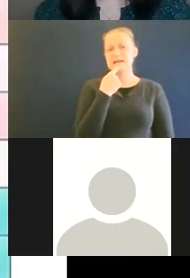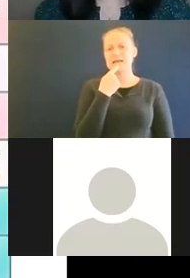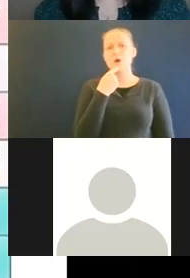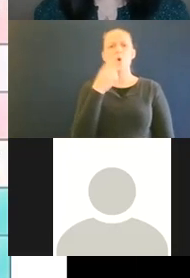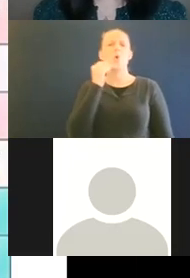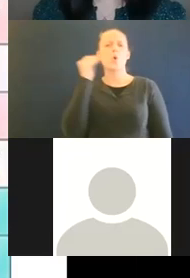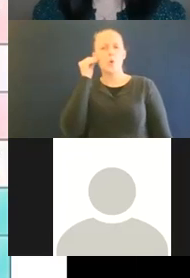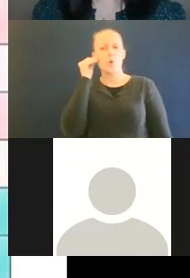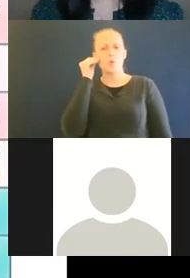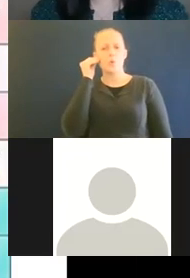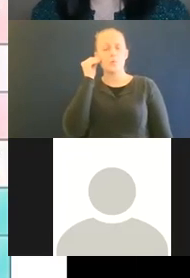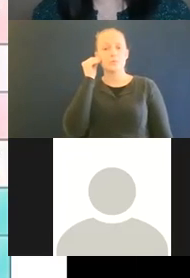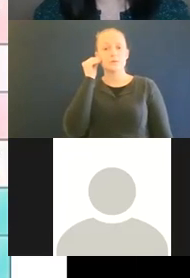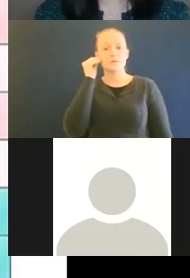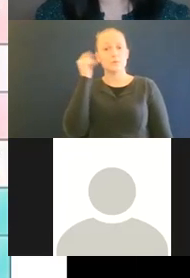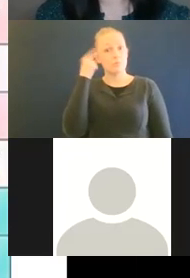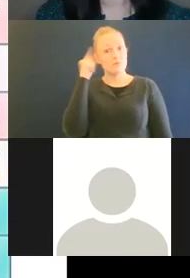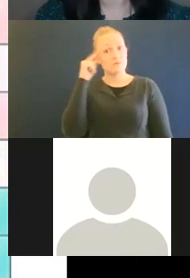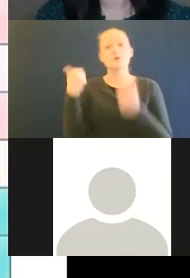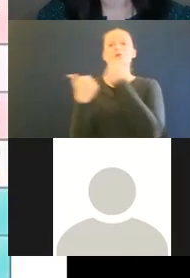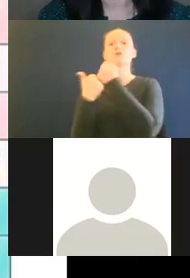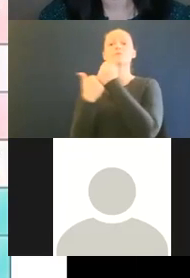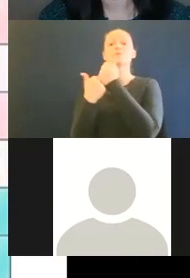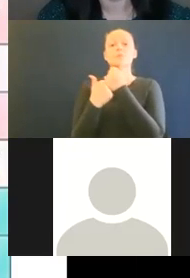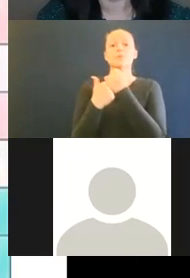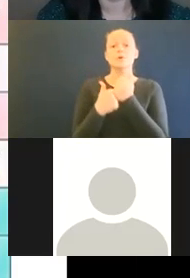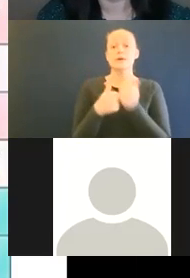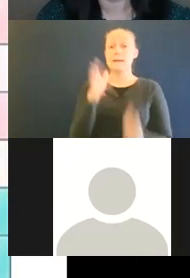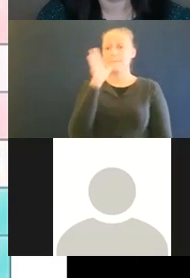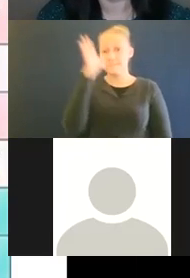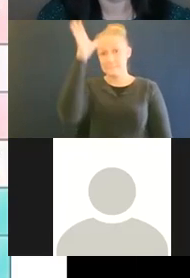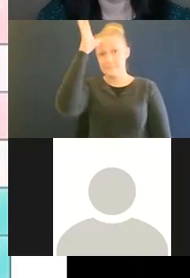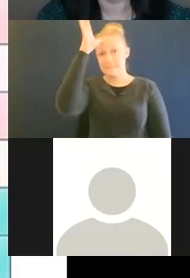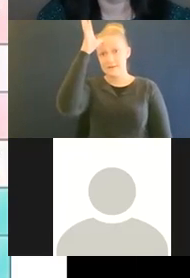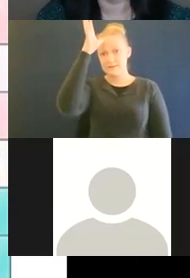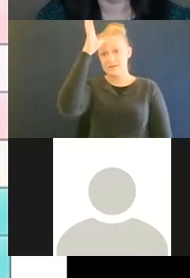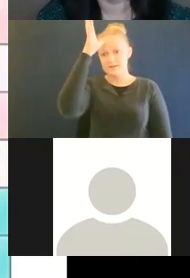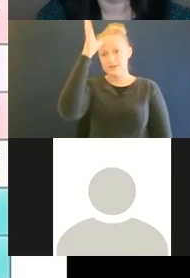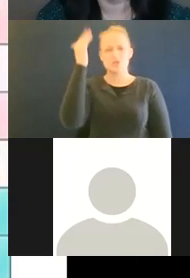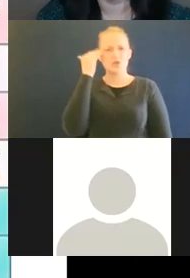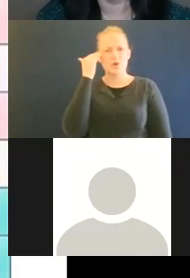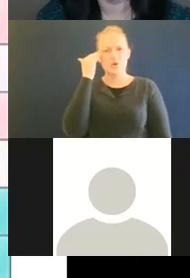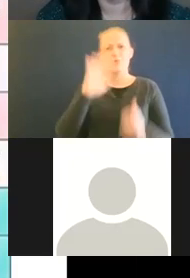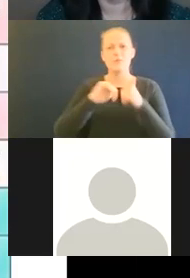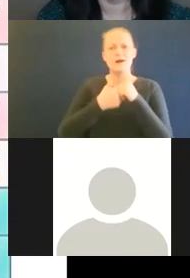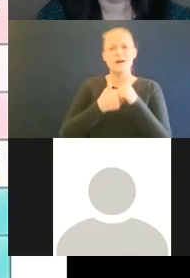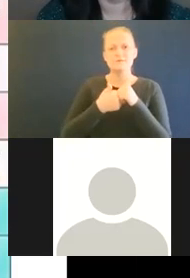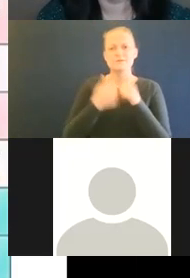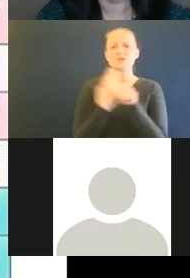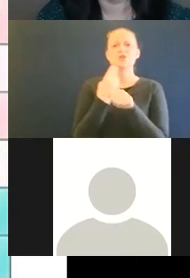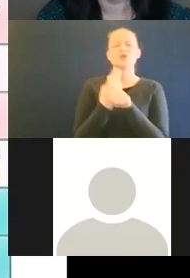for parents of knowing what to do with their kids who use, communication